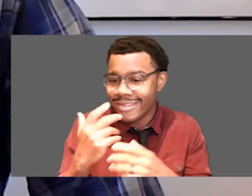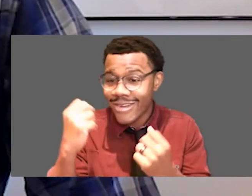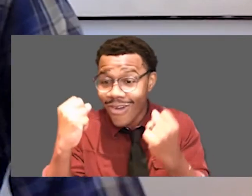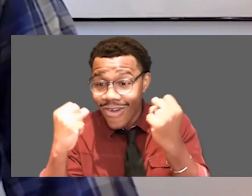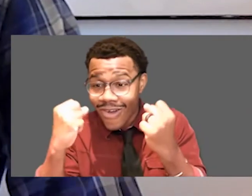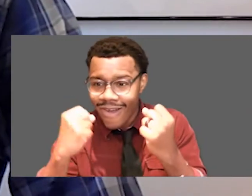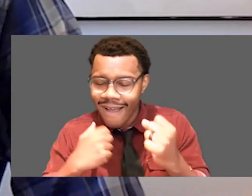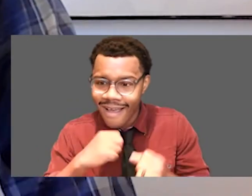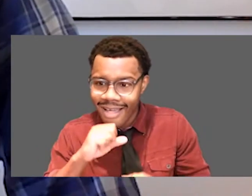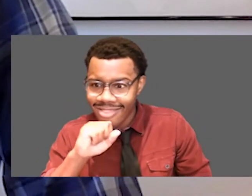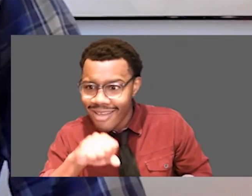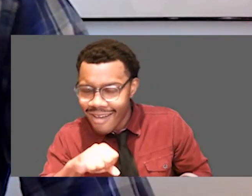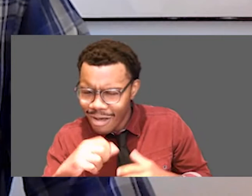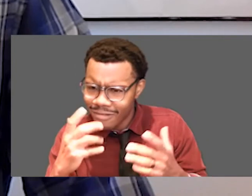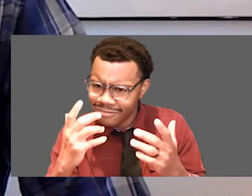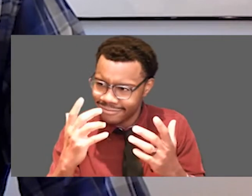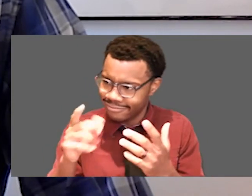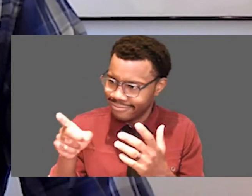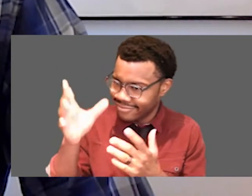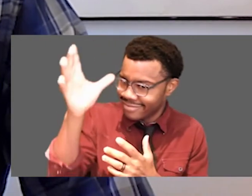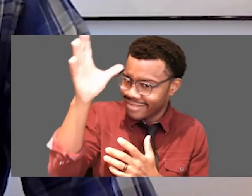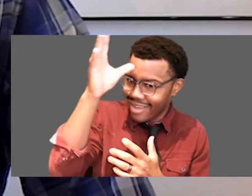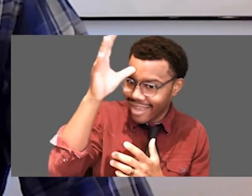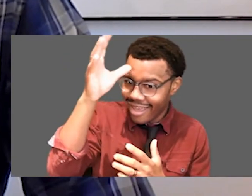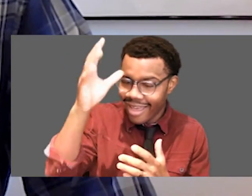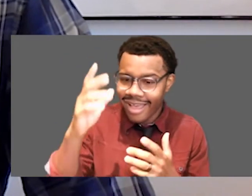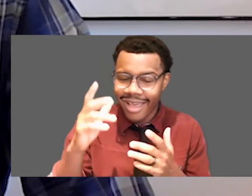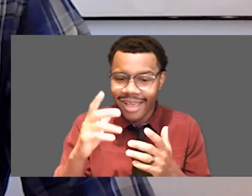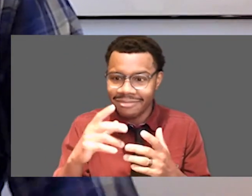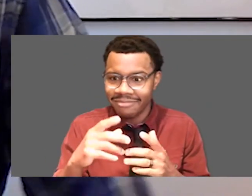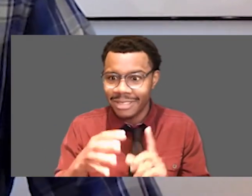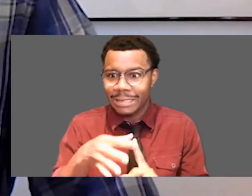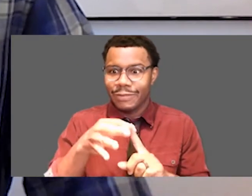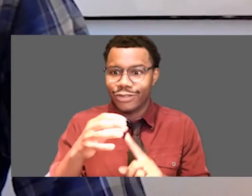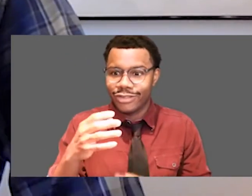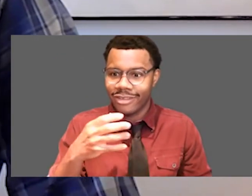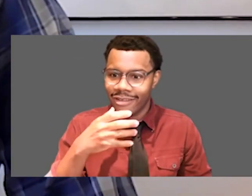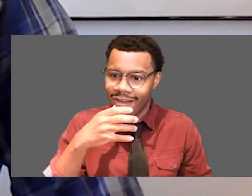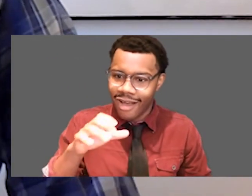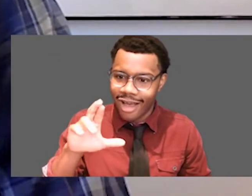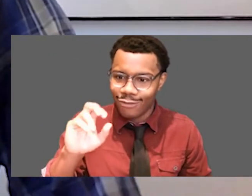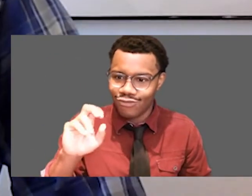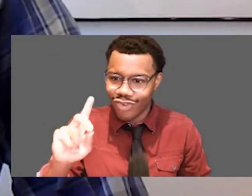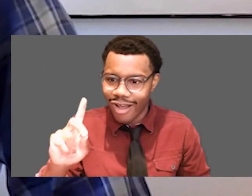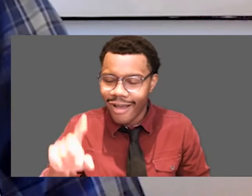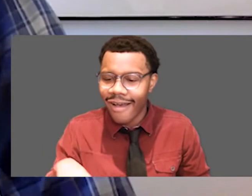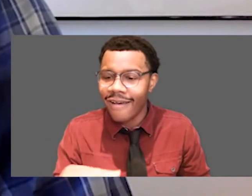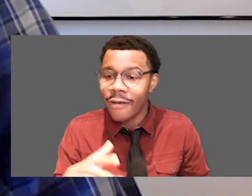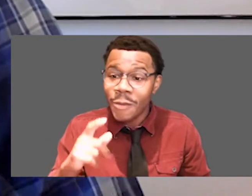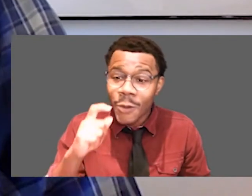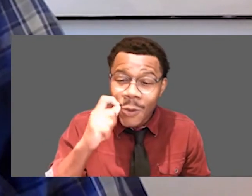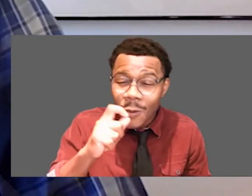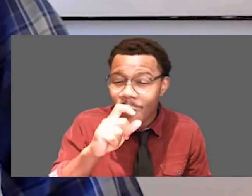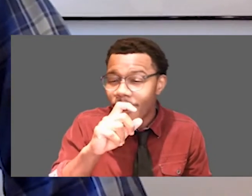anything car-related, hot rods in particular. To this day, I cannot see a really cool old 50s,